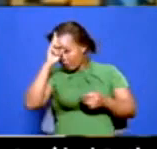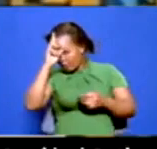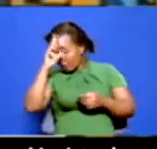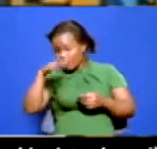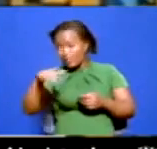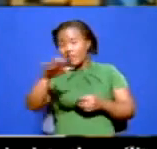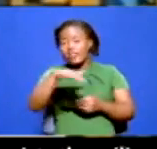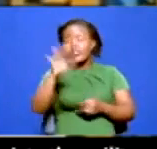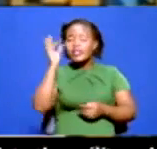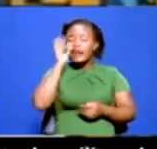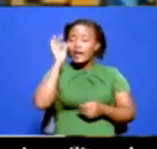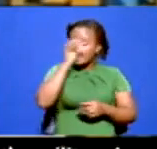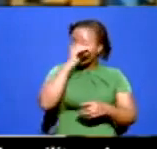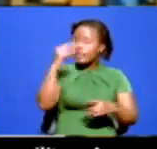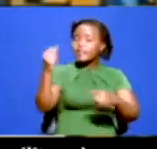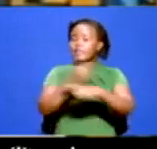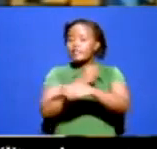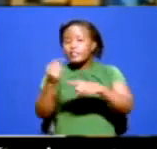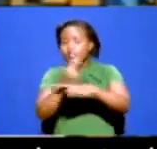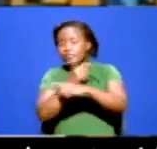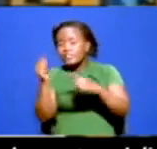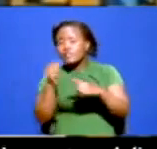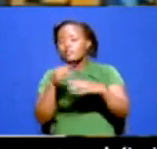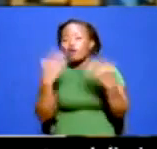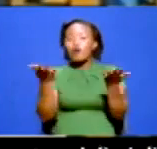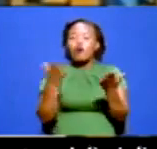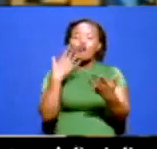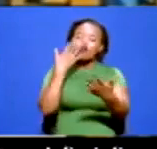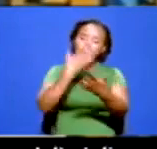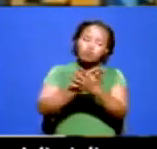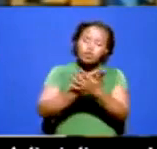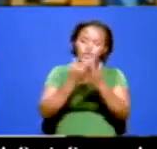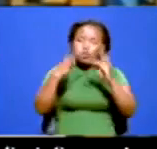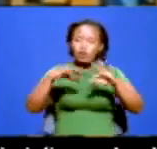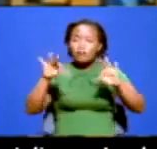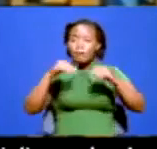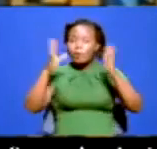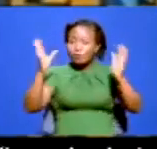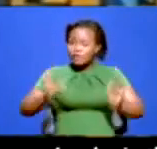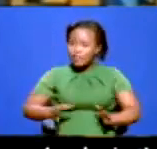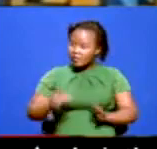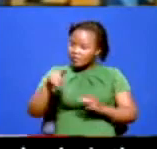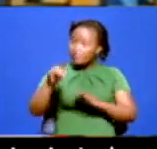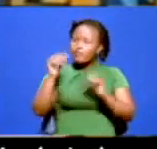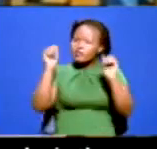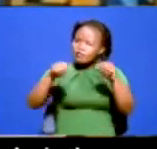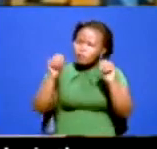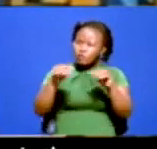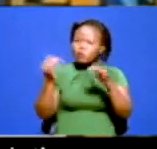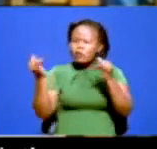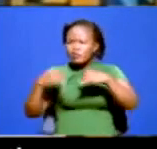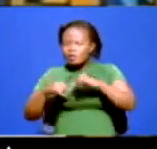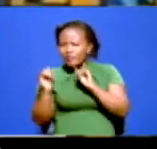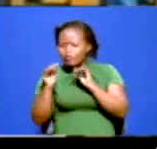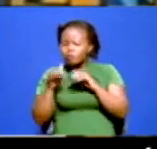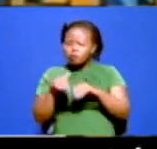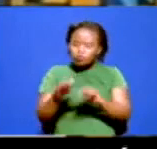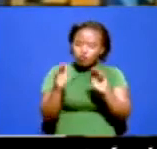training, whether you're talking about the prisons officers, this is something we can trace to the Kenya Meat